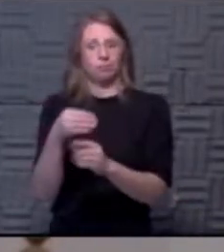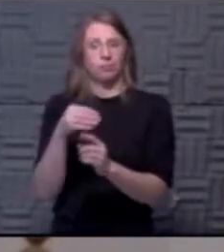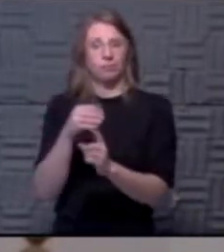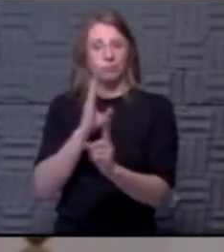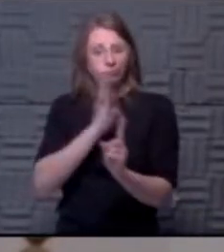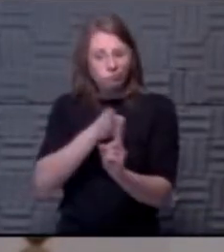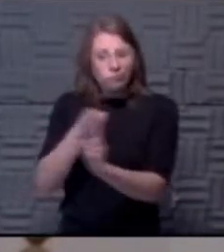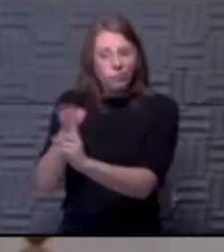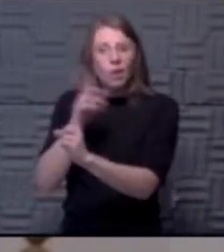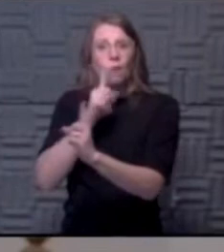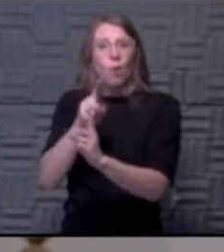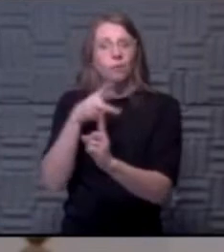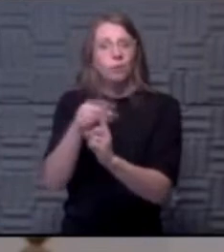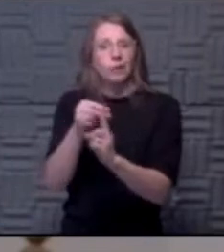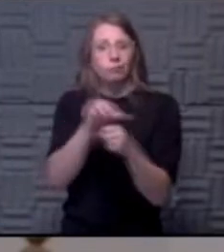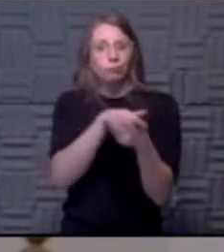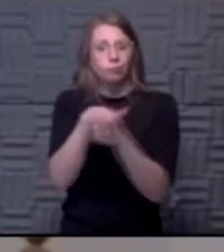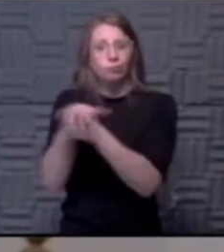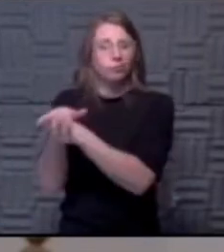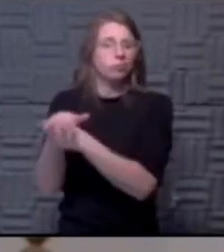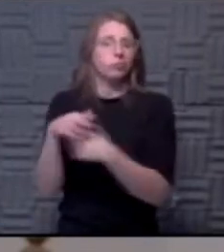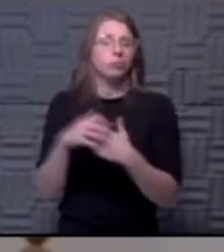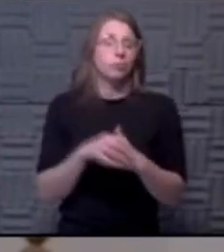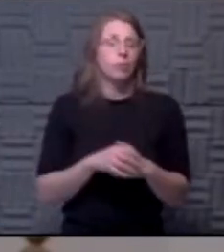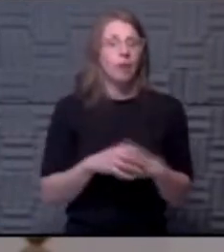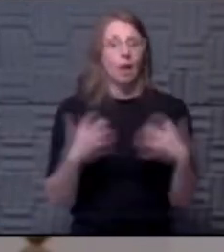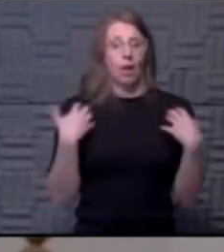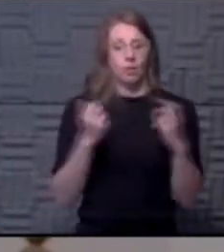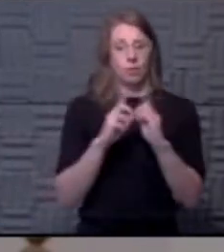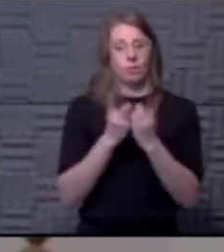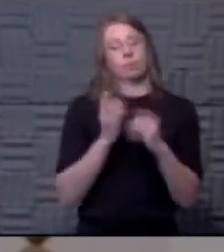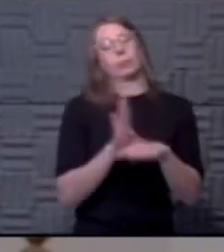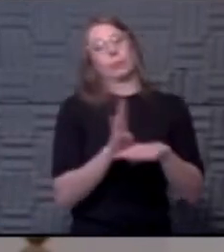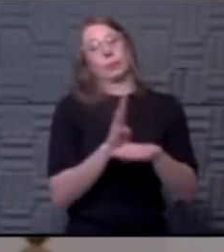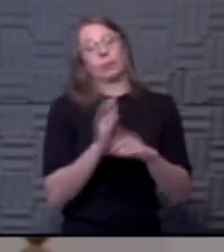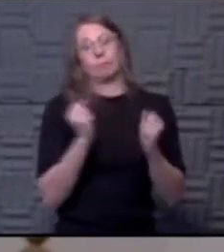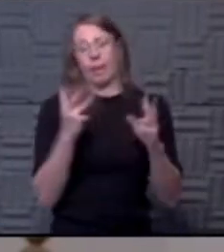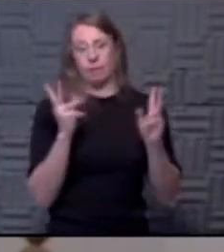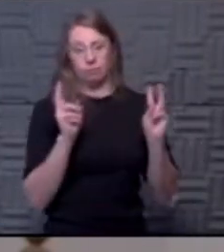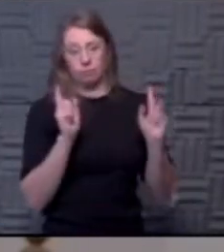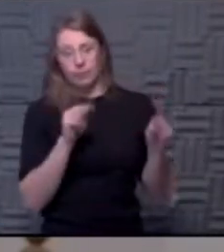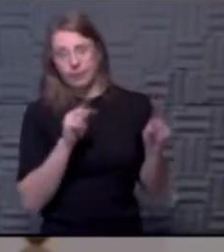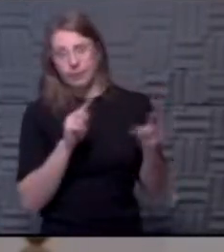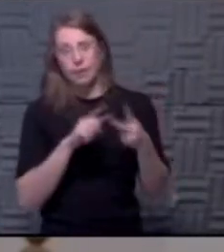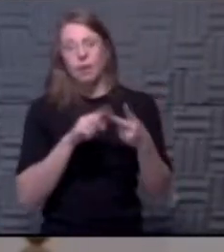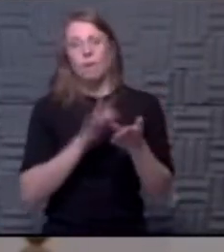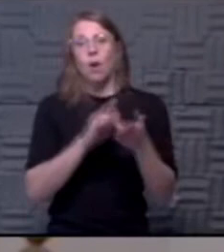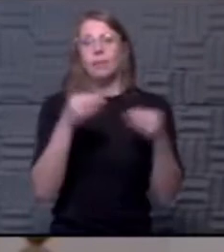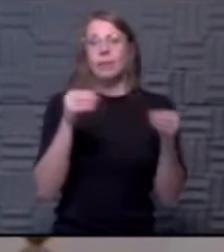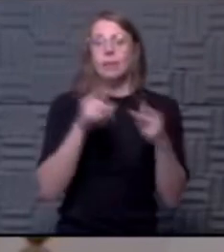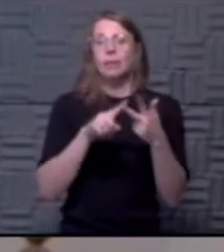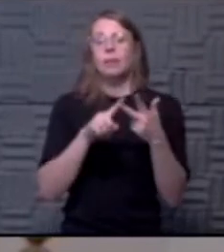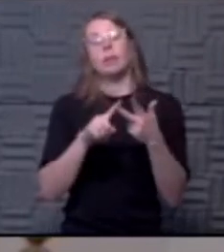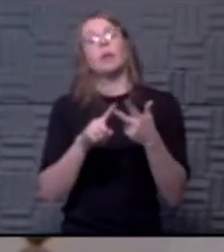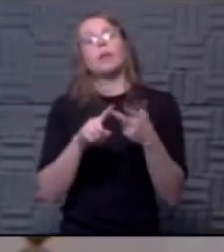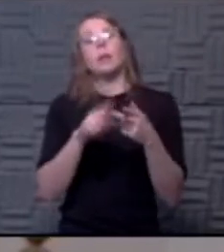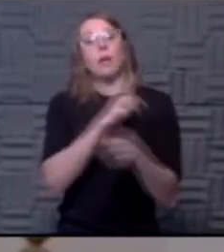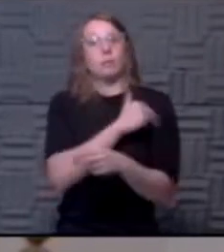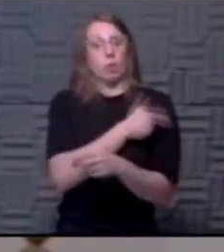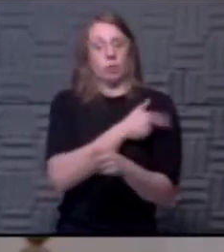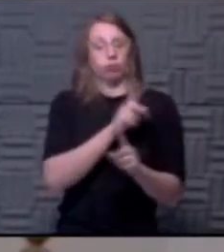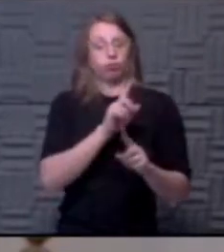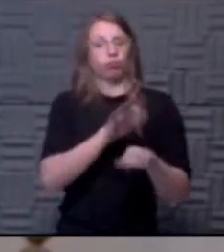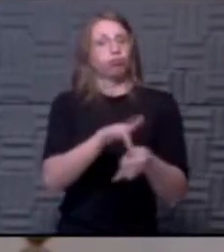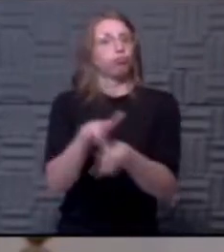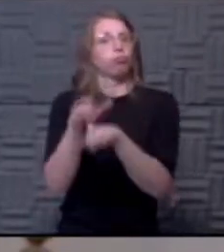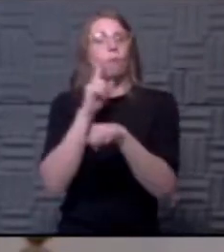throughput by comparison to health departments, pharmacies, and hospitals. But it's important, back